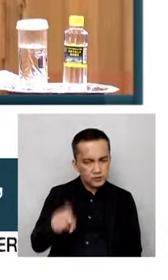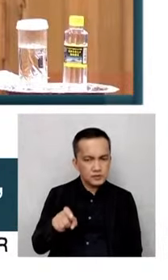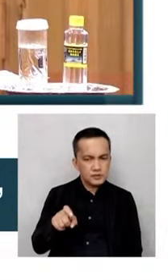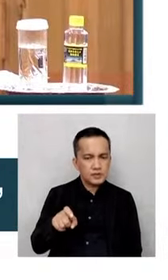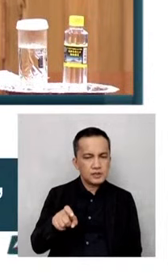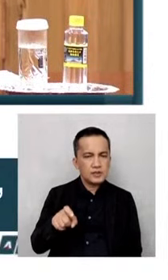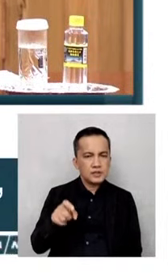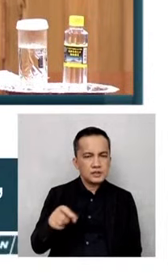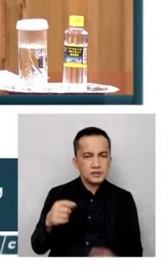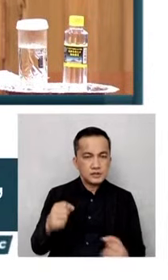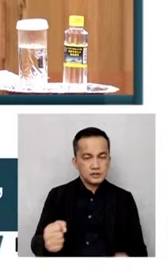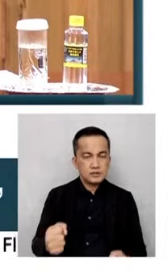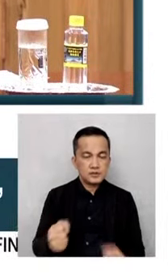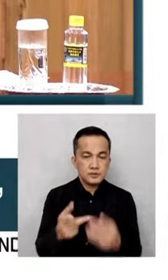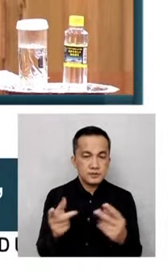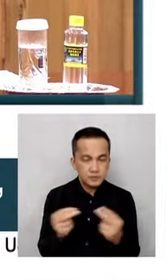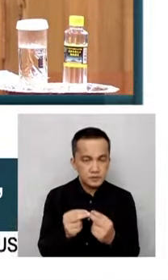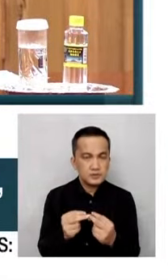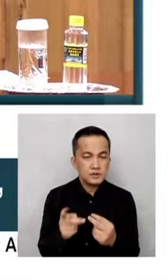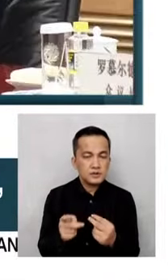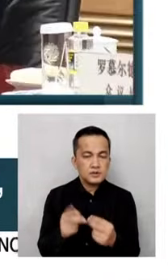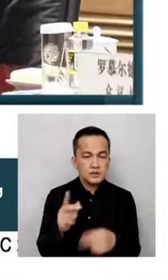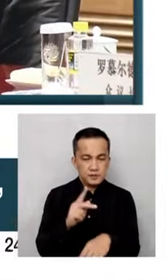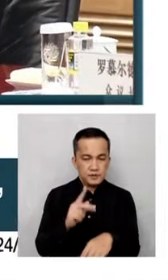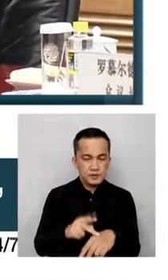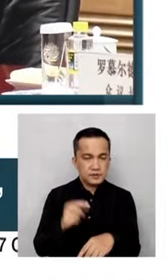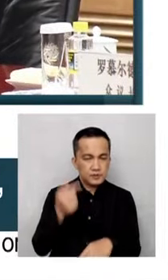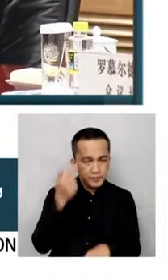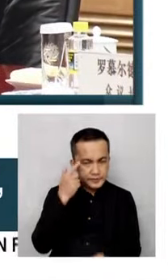it should strengthen the position of the Philippine government